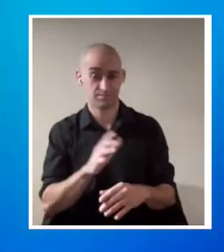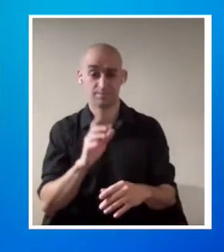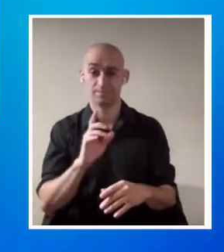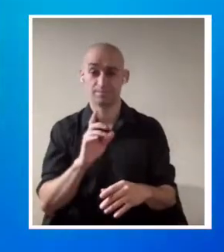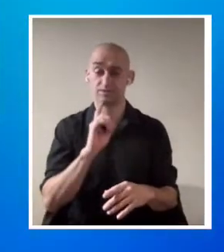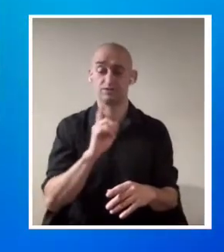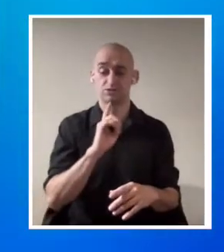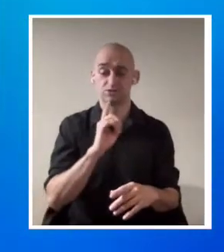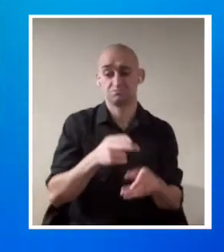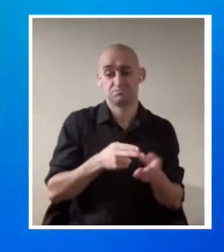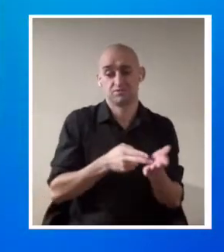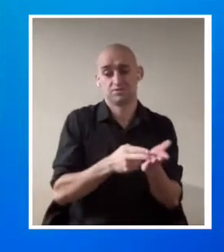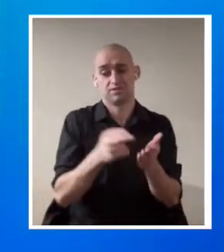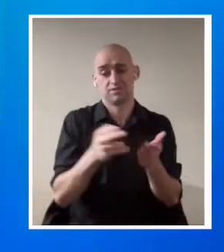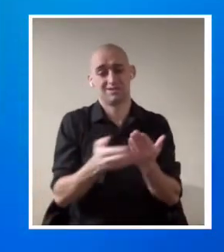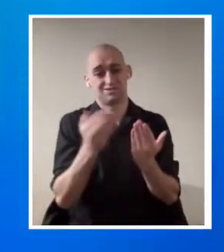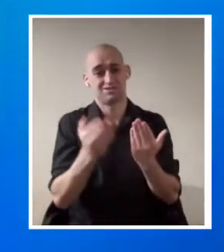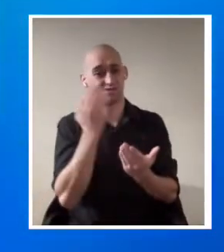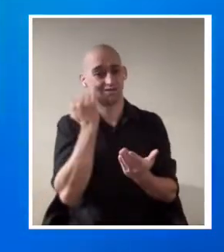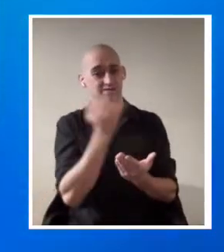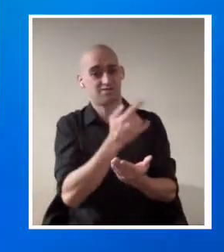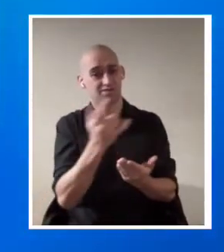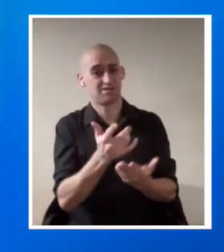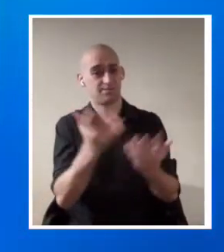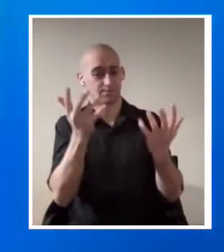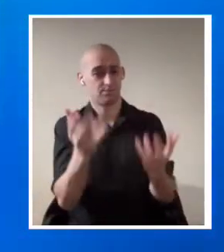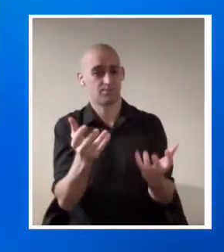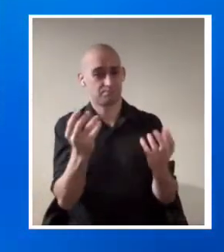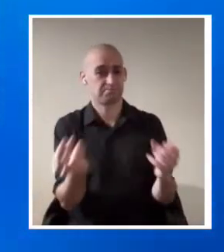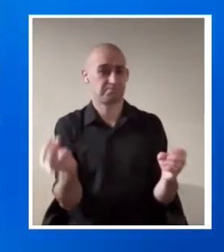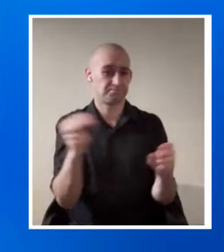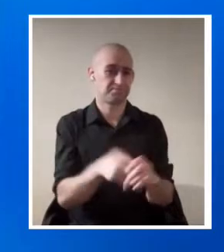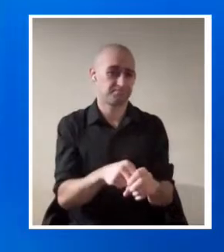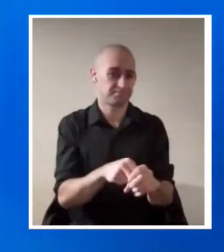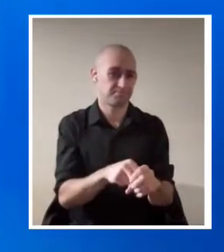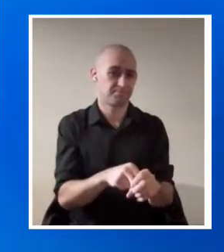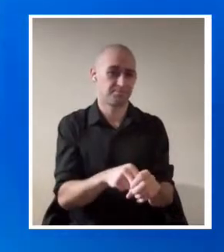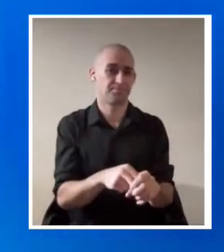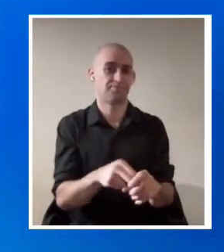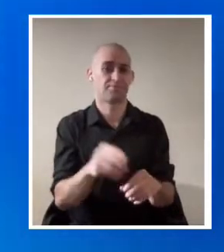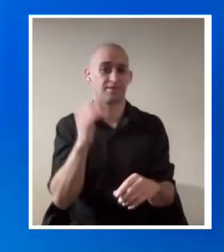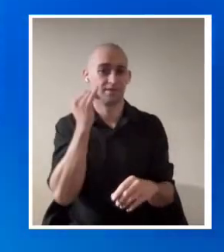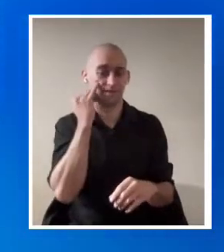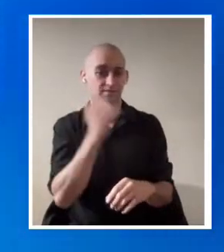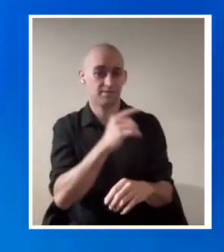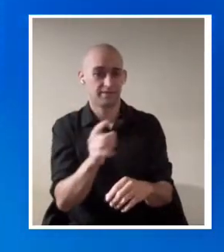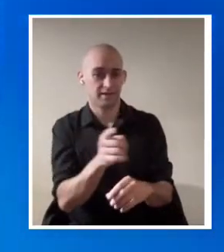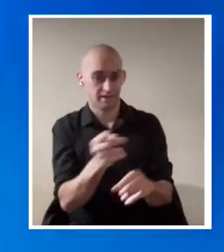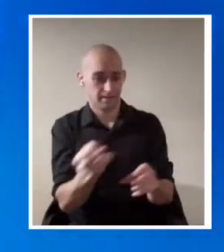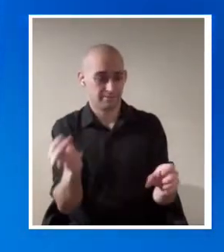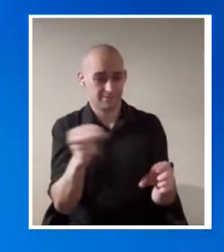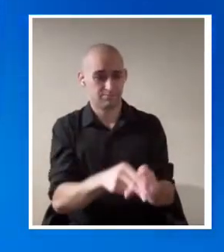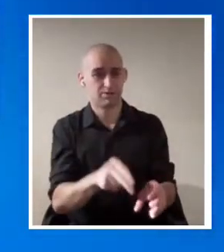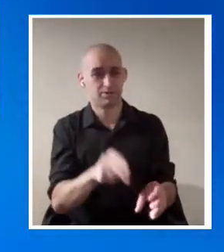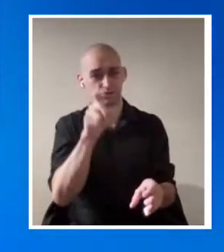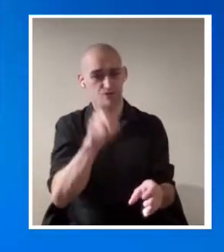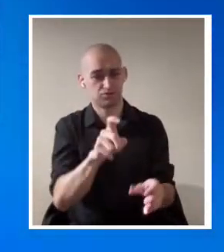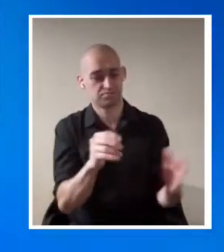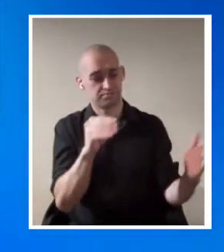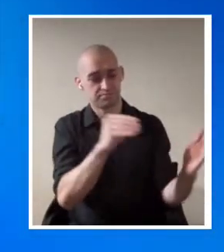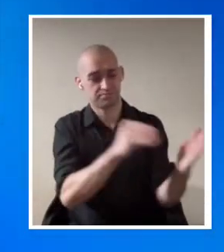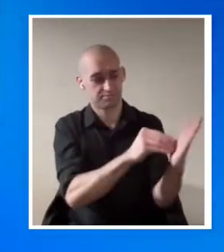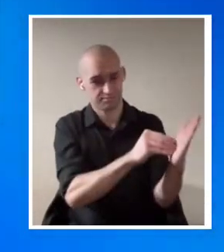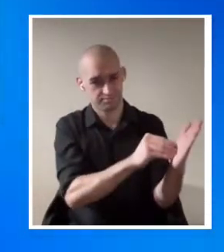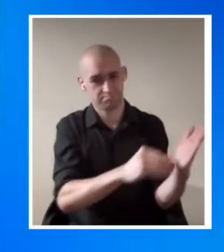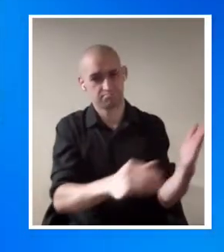easier to do if they participate, because I know you guys were trying to push engagement. Yeah. I'm like, if they participate, they should be entered. So I think that's